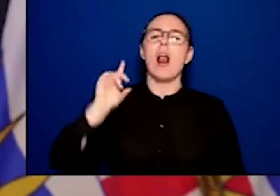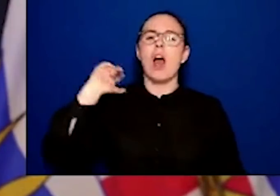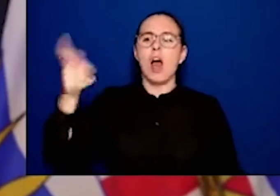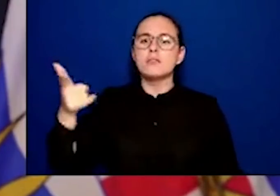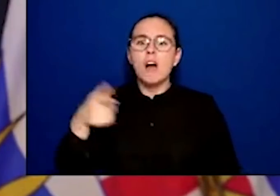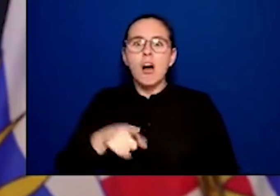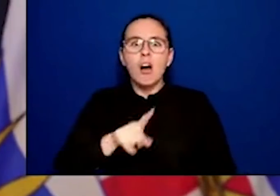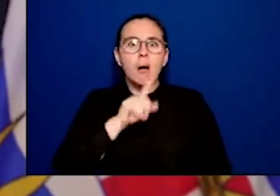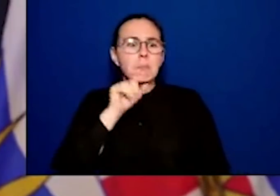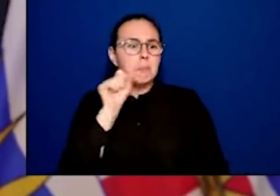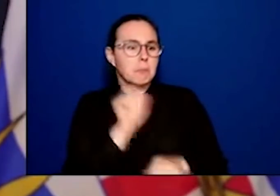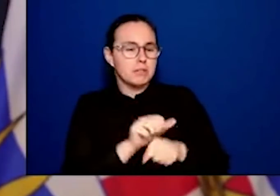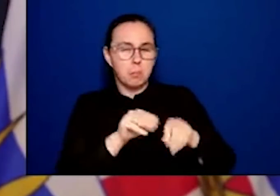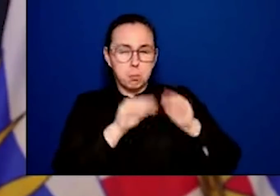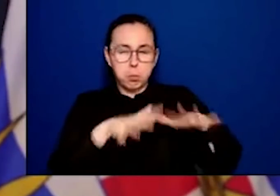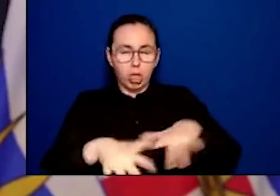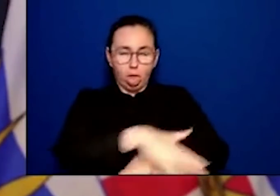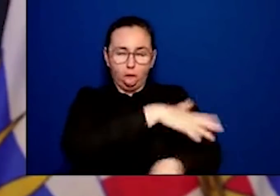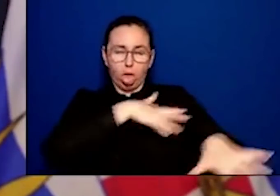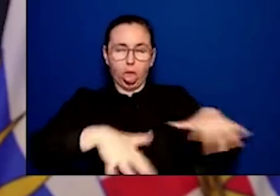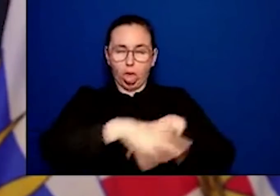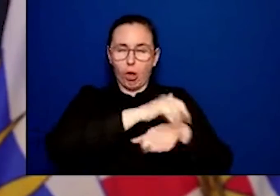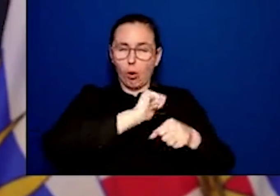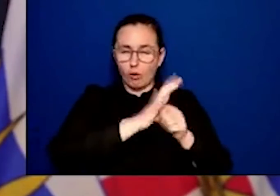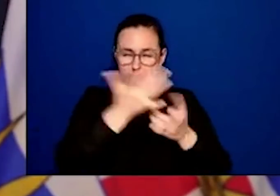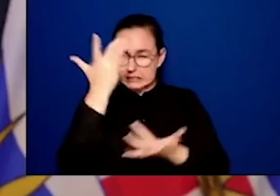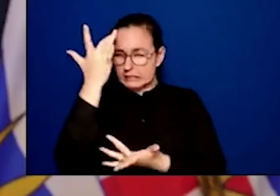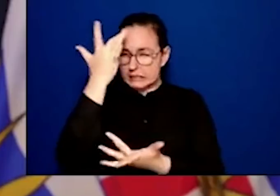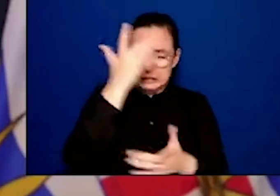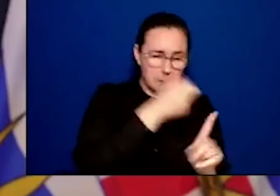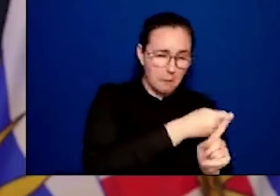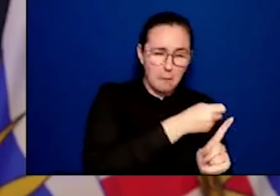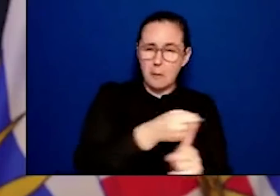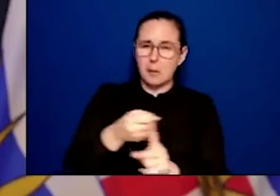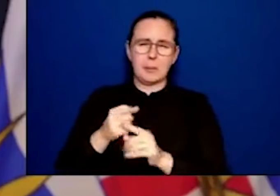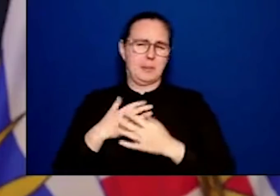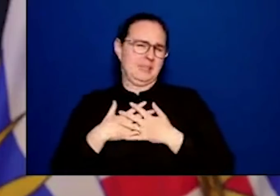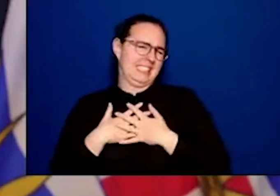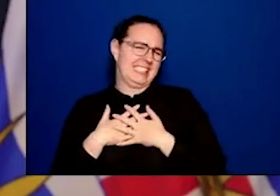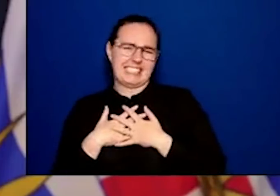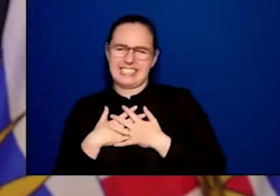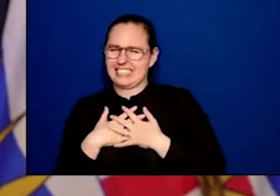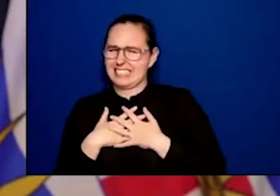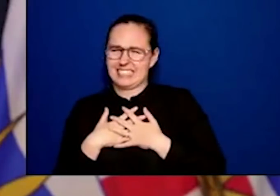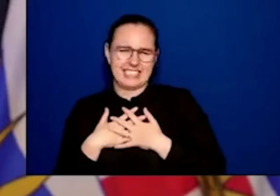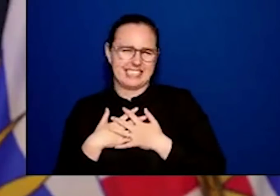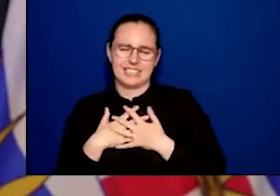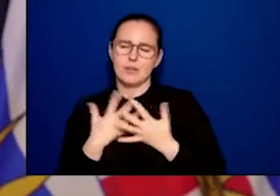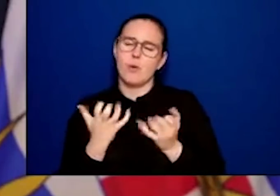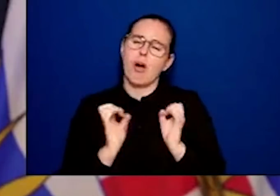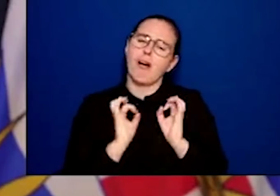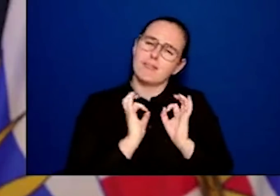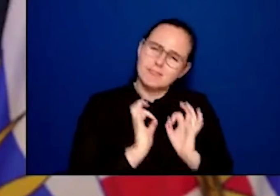and illness in the coming weeks. We've learned that this virus, especially the strain that we're seeing causing illness here